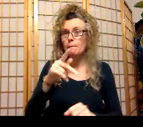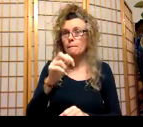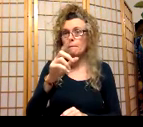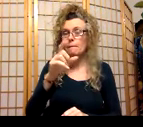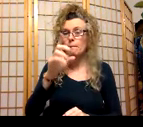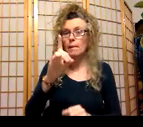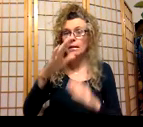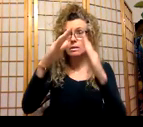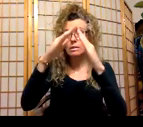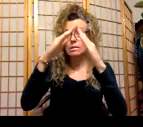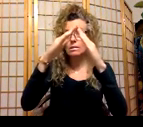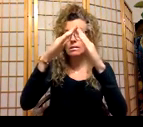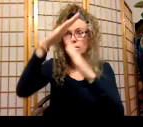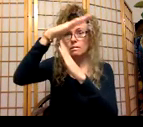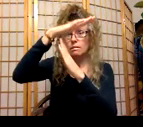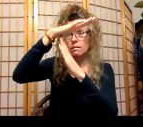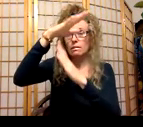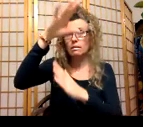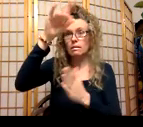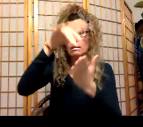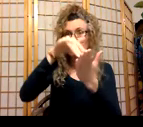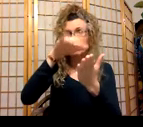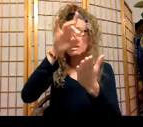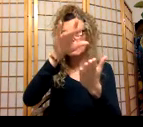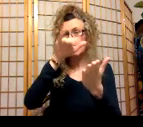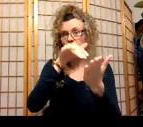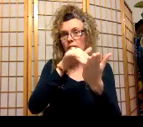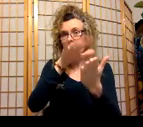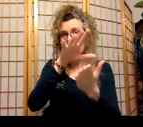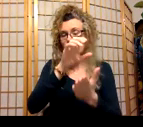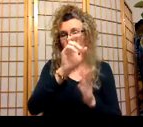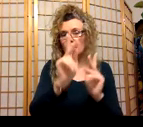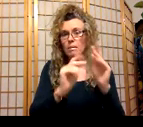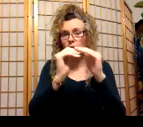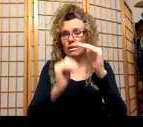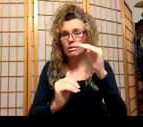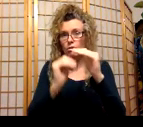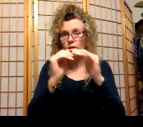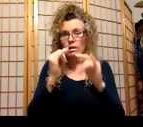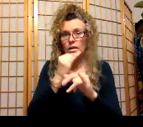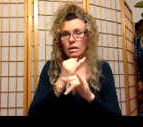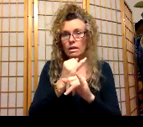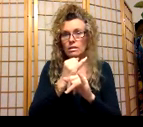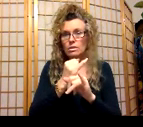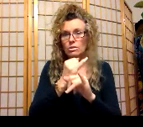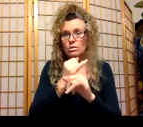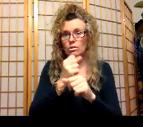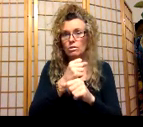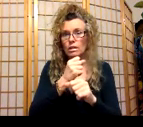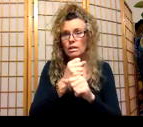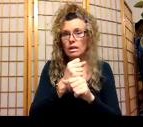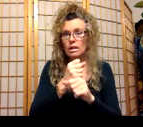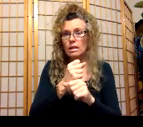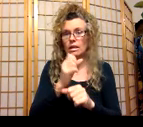to 8,500 people, then the layer under them. They have created an institution in 1930. This was done from